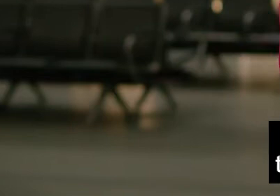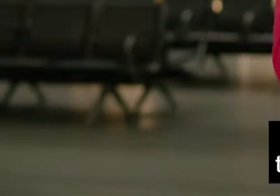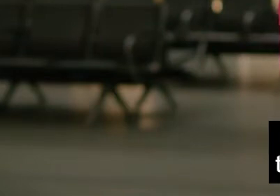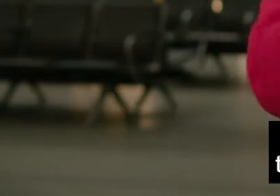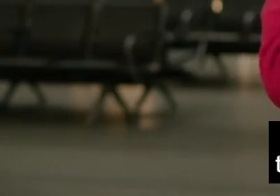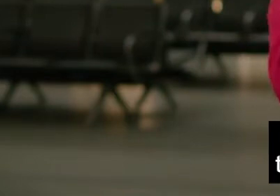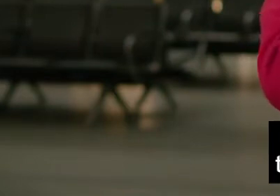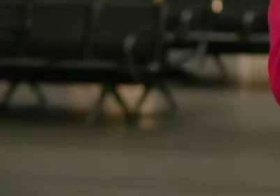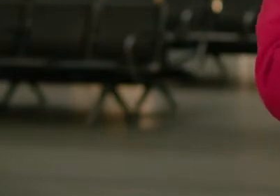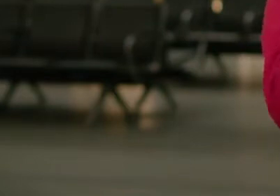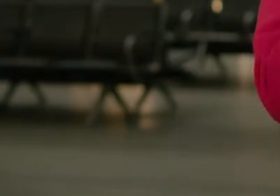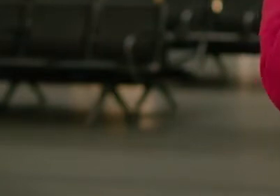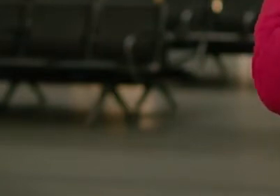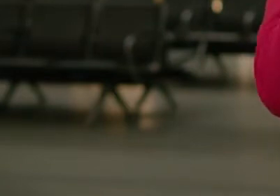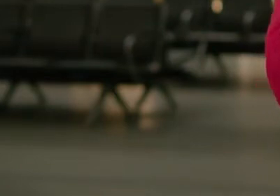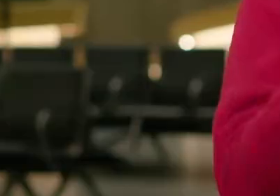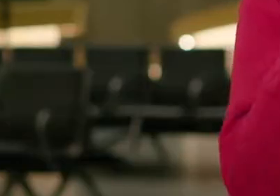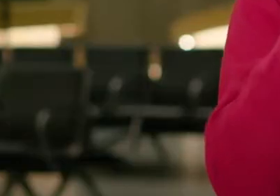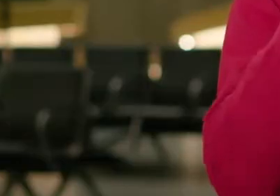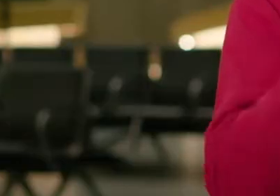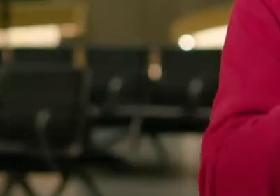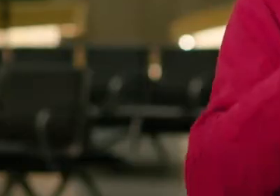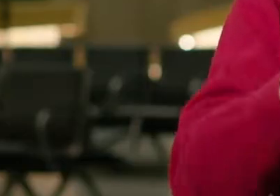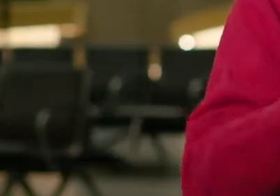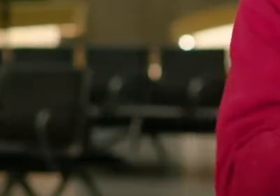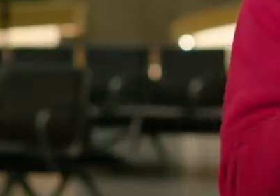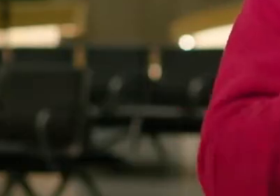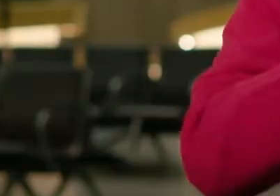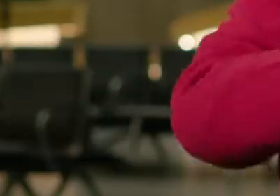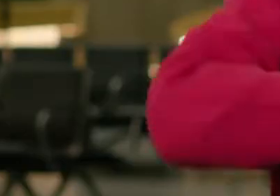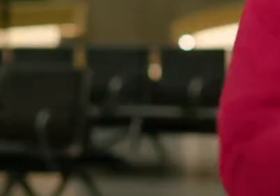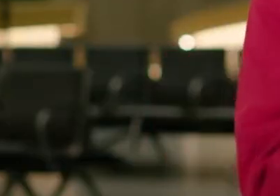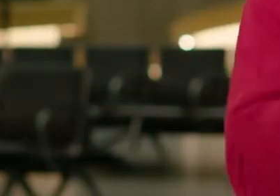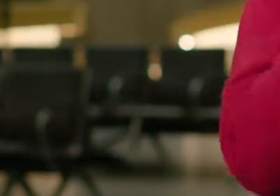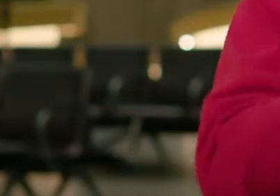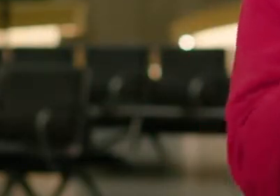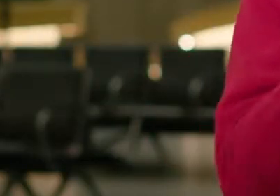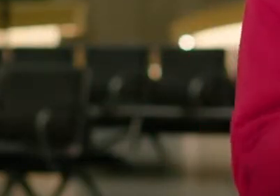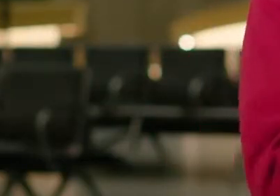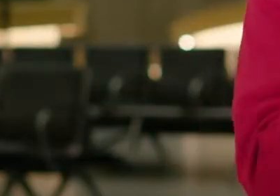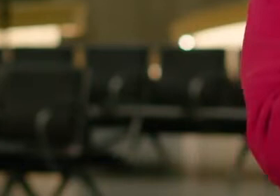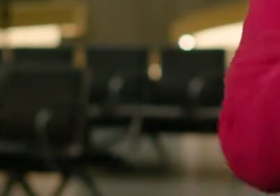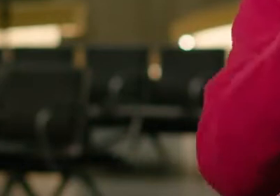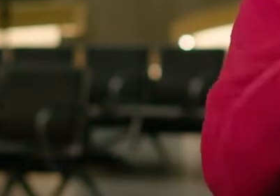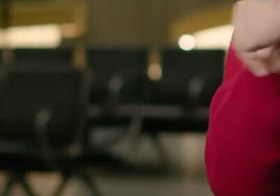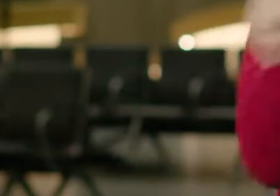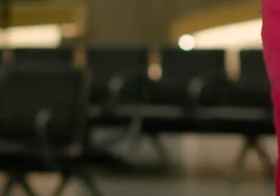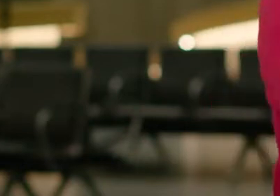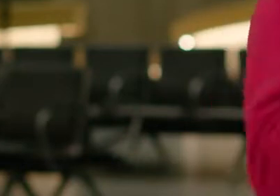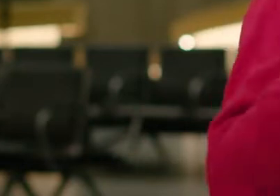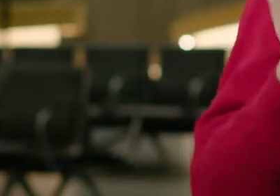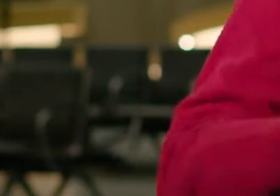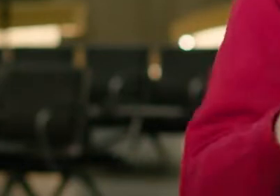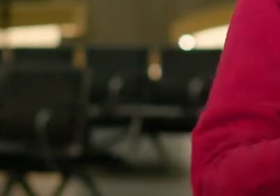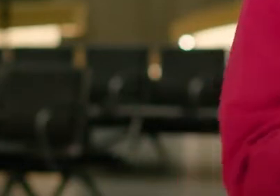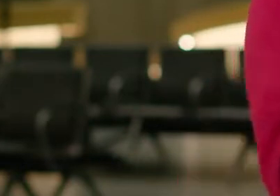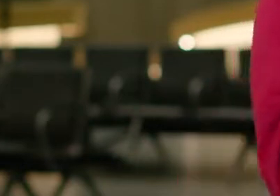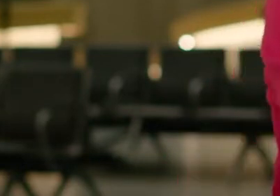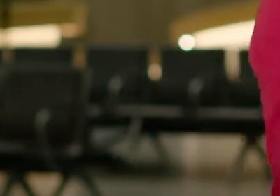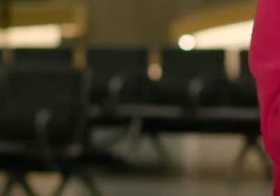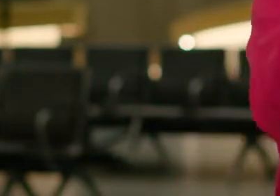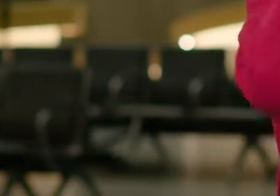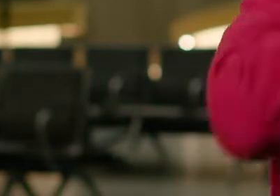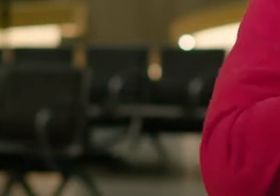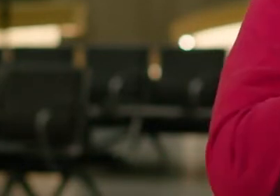also important to remember that when you're offering accessibility, it's not only accessibility to the deaf or disabled individual they're hiring, it's accessibility for all, and it can